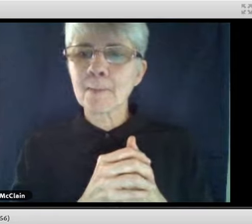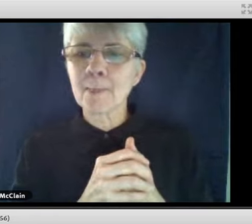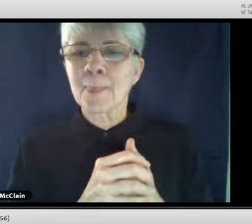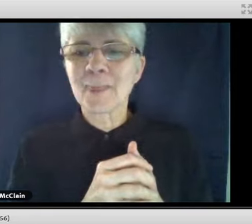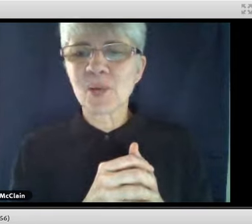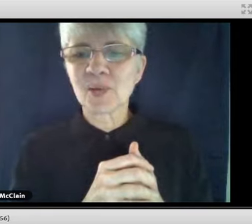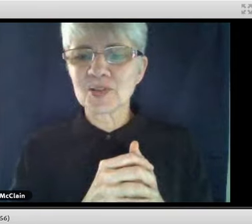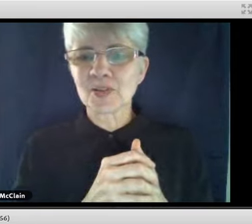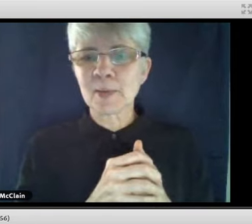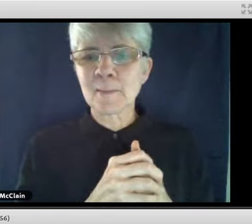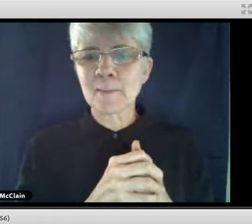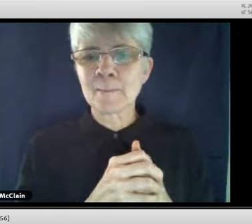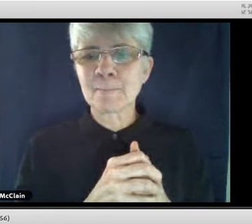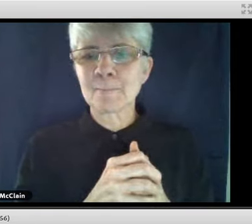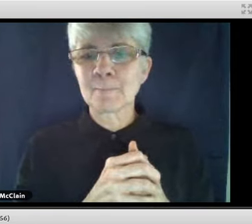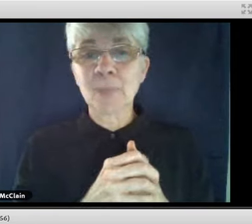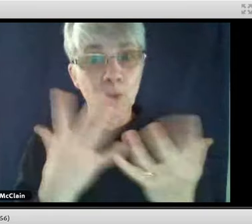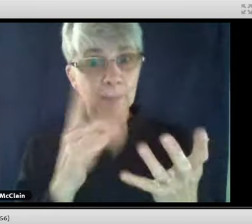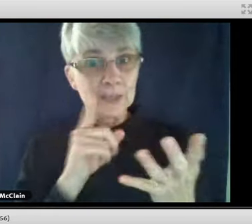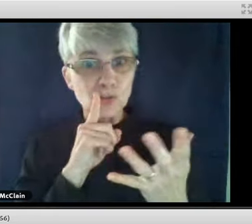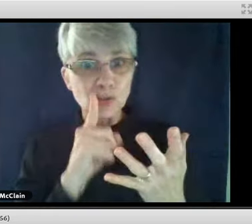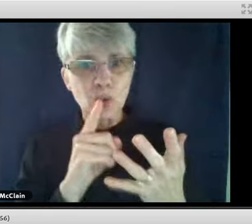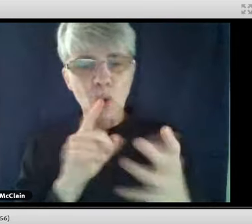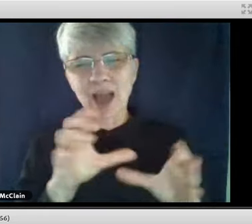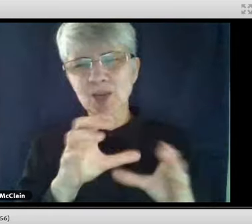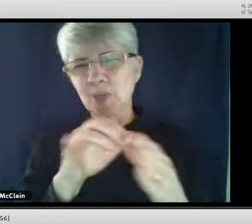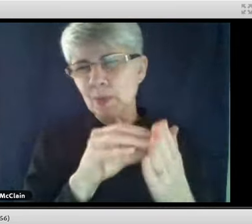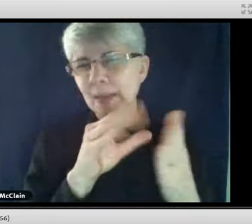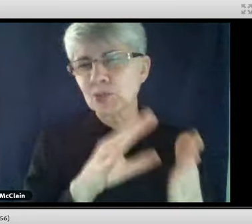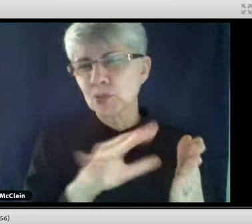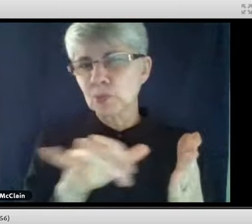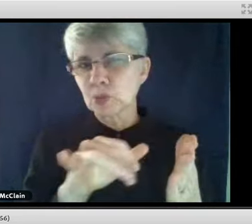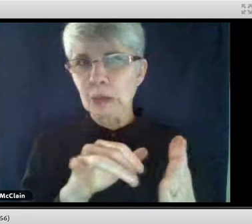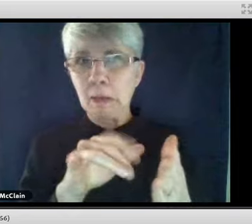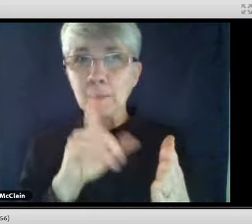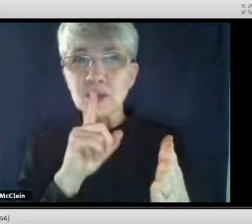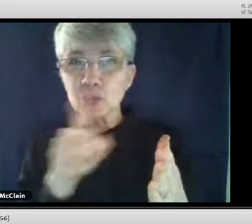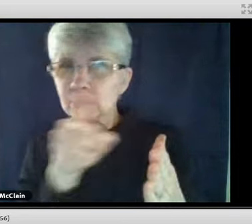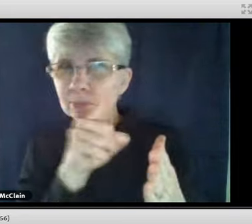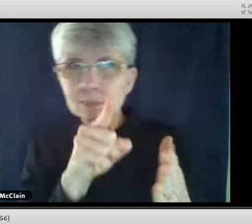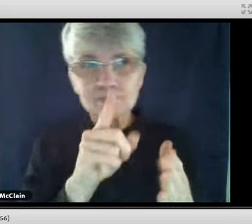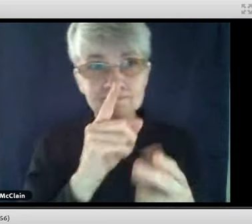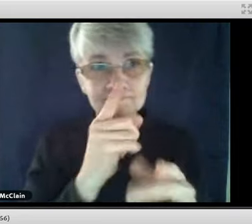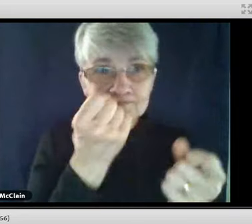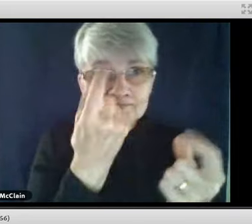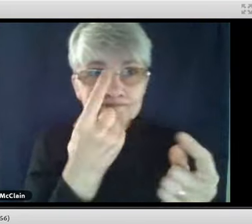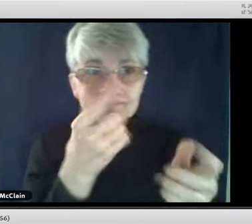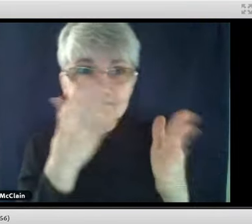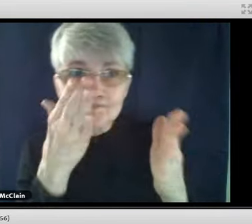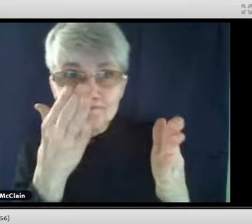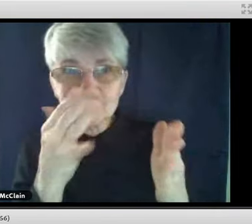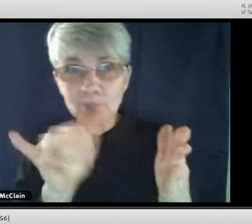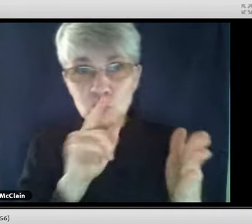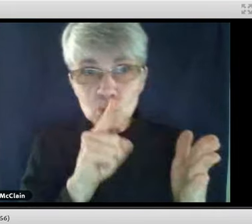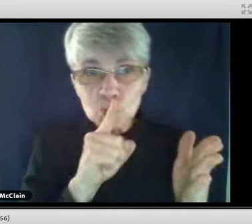Okay. I always just wanted to make sure I always do this with my students as well, just to kind of keep them on their toes, to make sure that they're paying attention